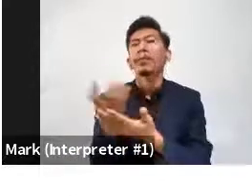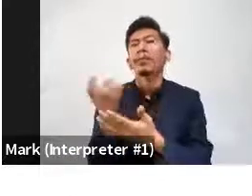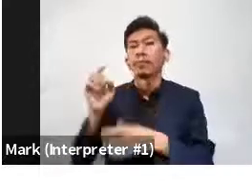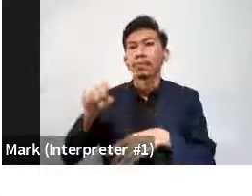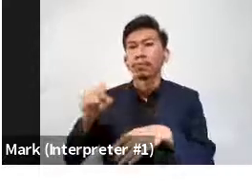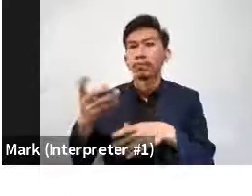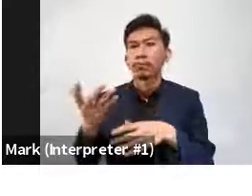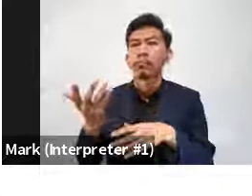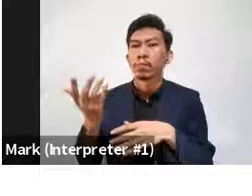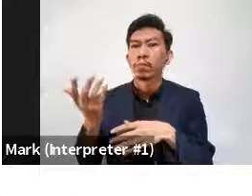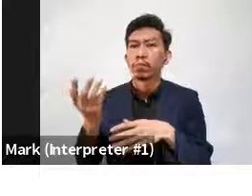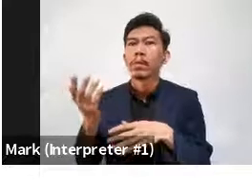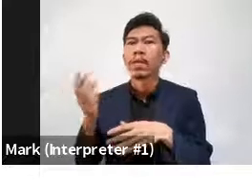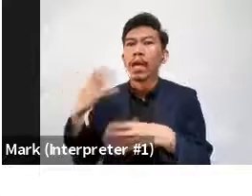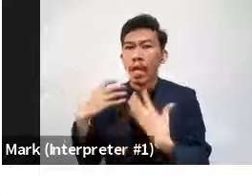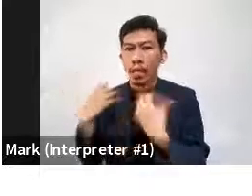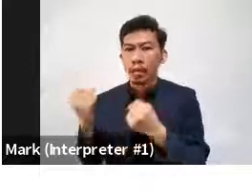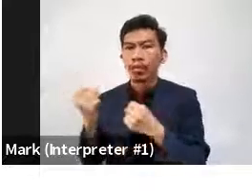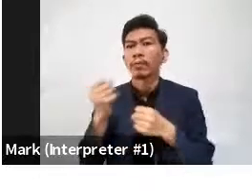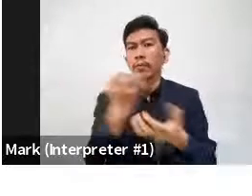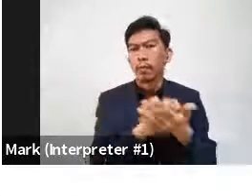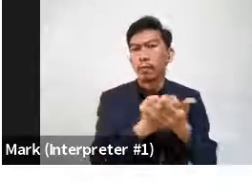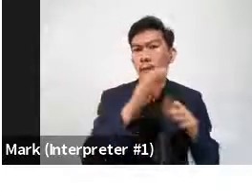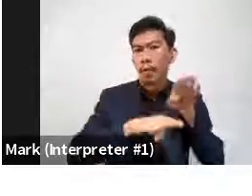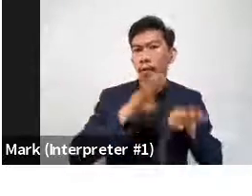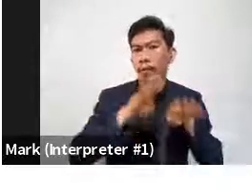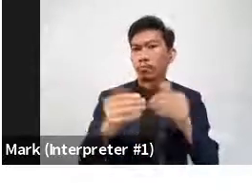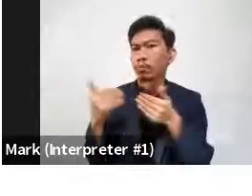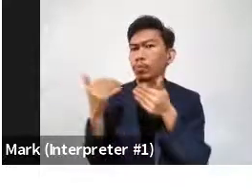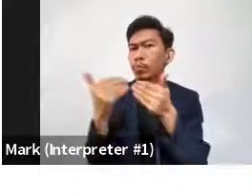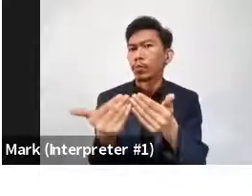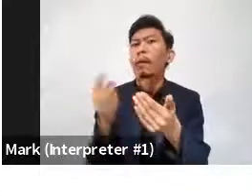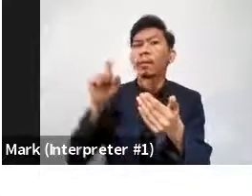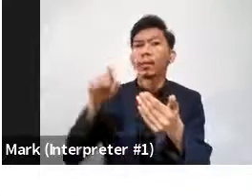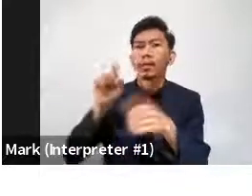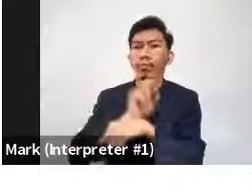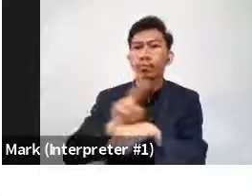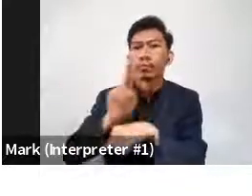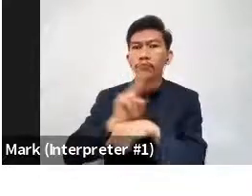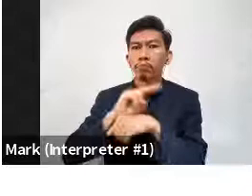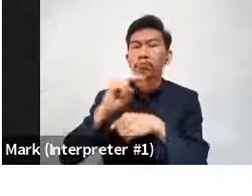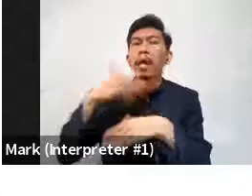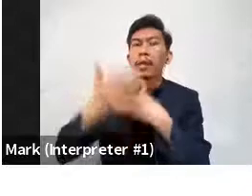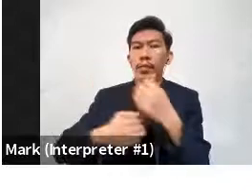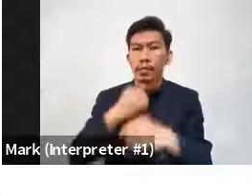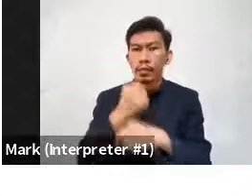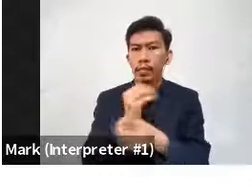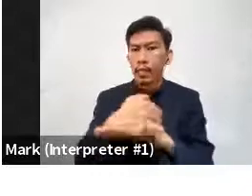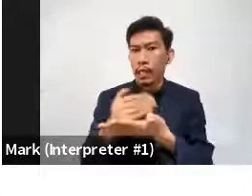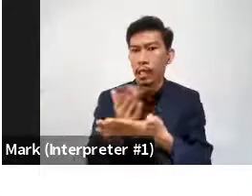way forward is for government to utilize the next year's budget to reform the country's healthcare